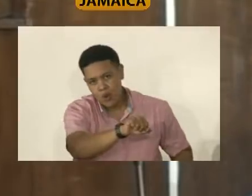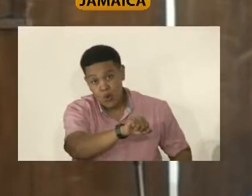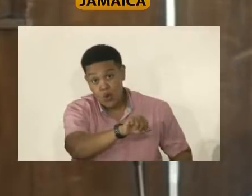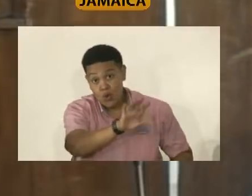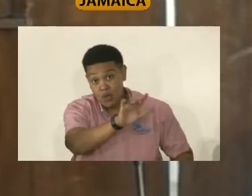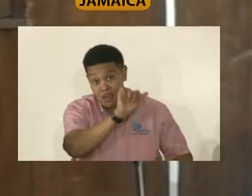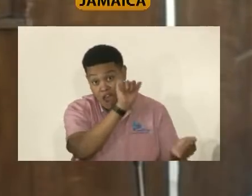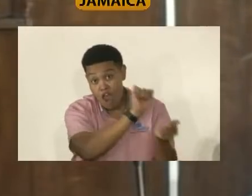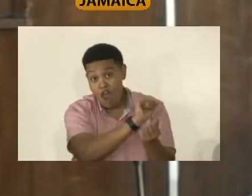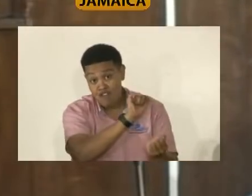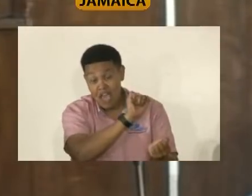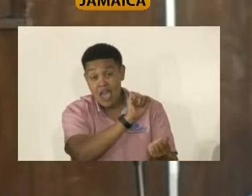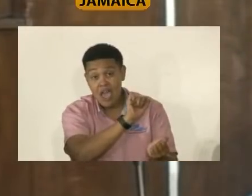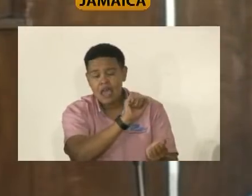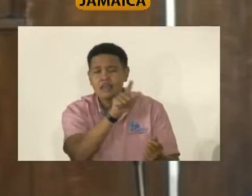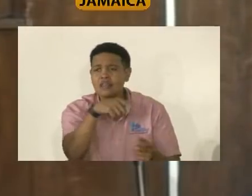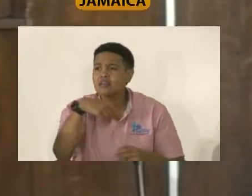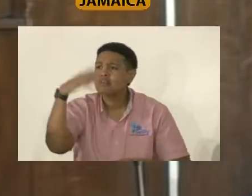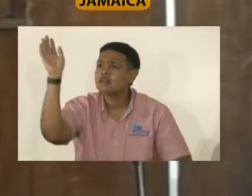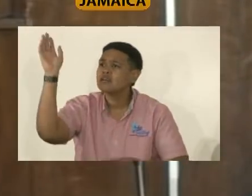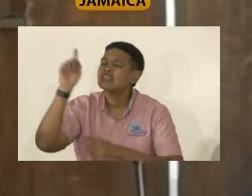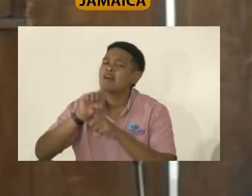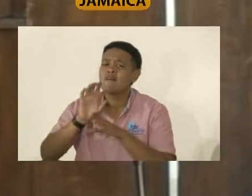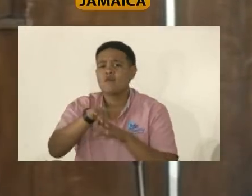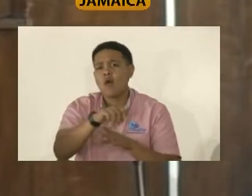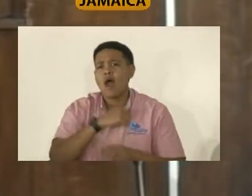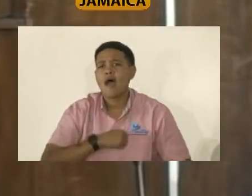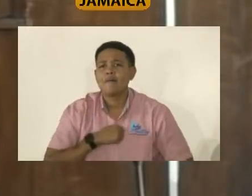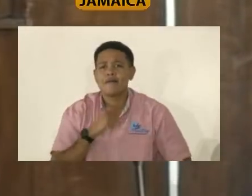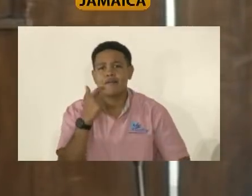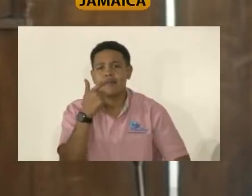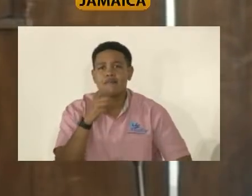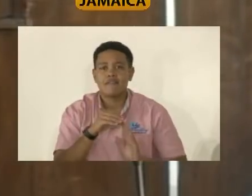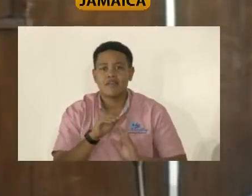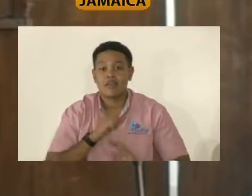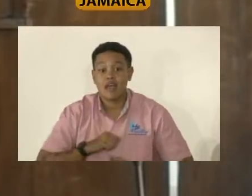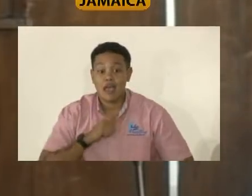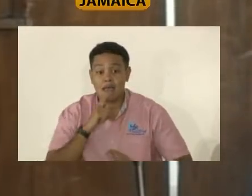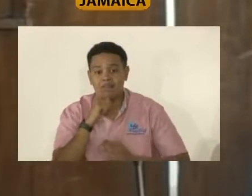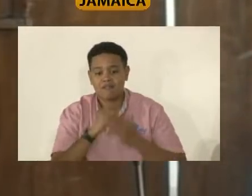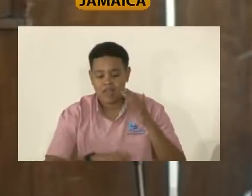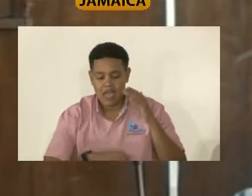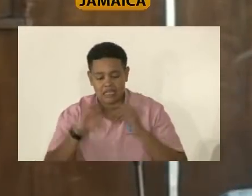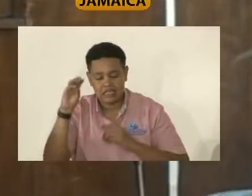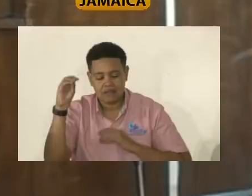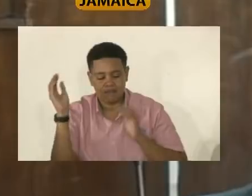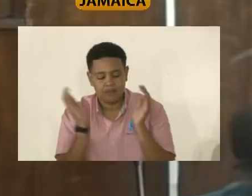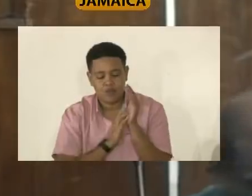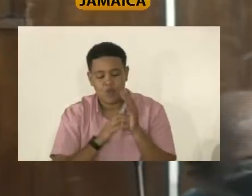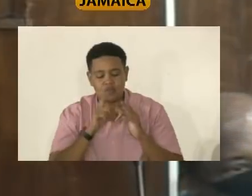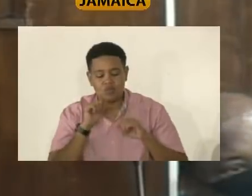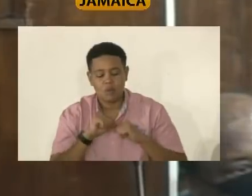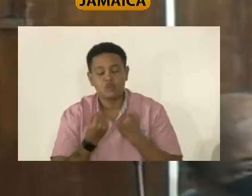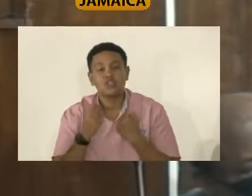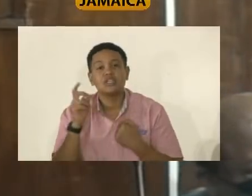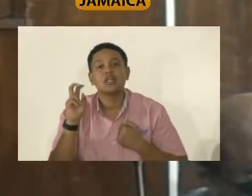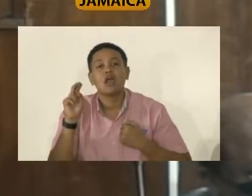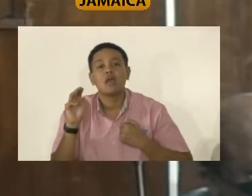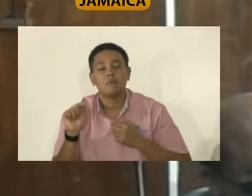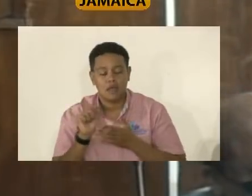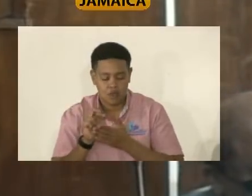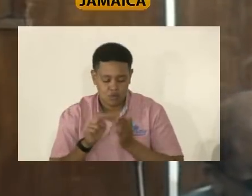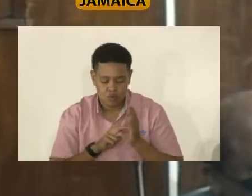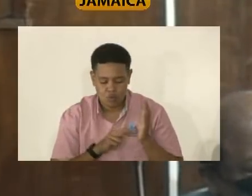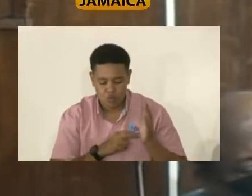was arrested, coerced to apologize, and fined $60,000 for breaches of the DRMA regulations.